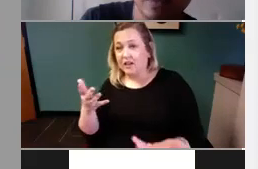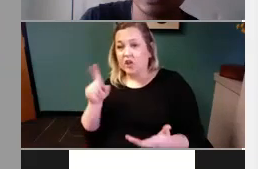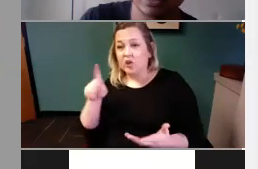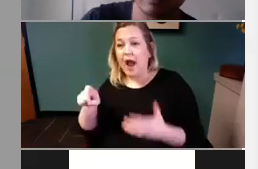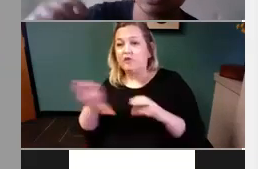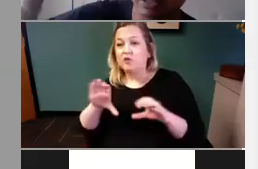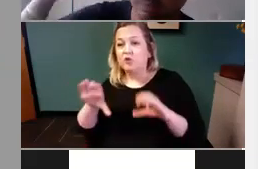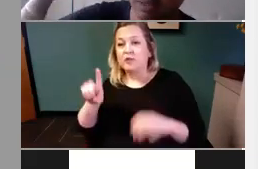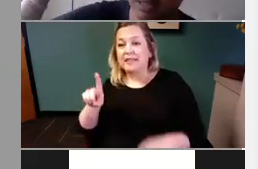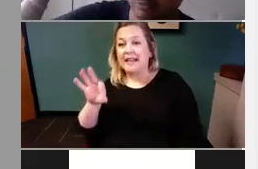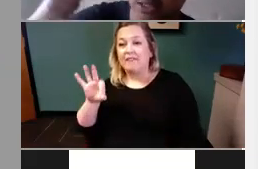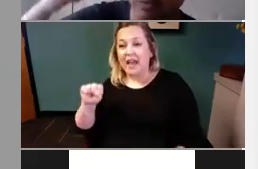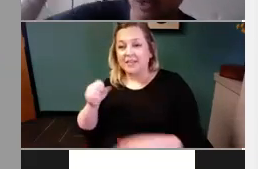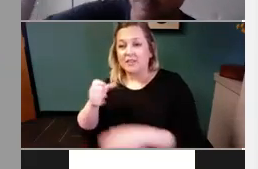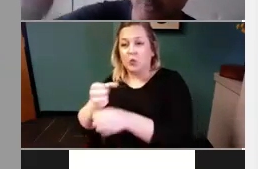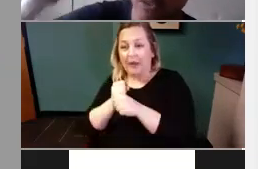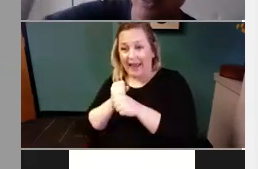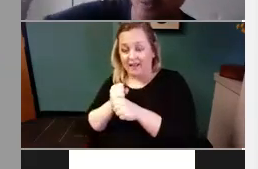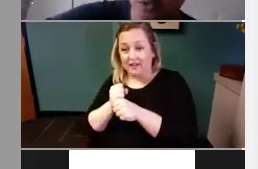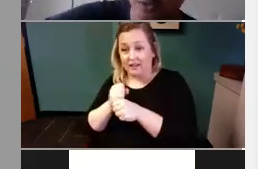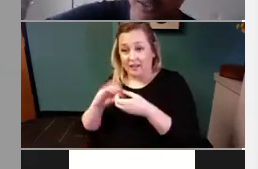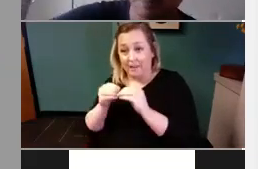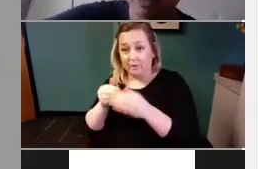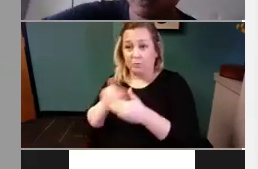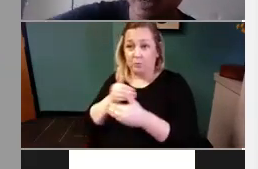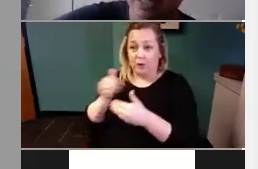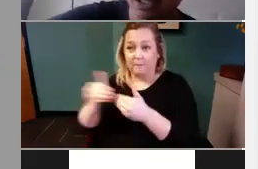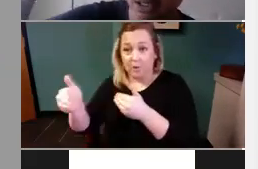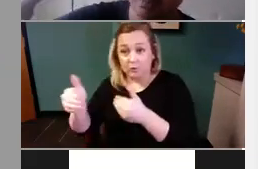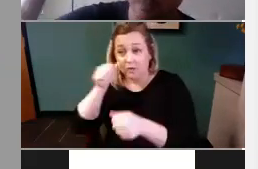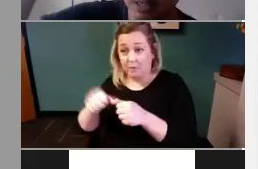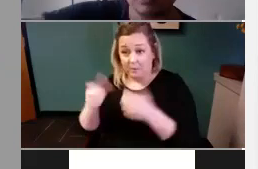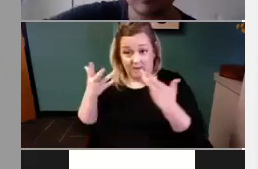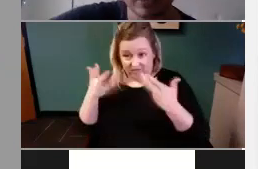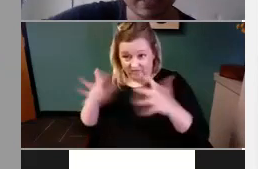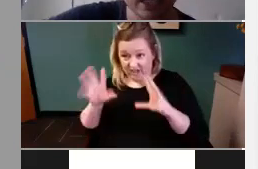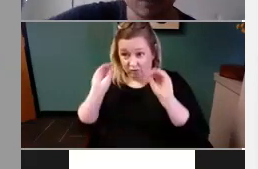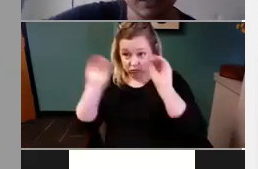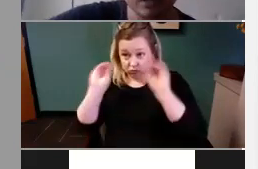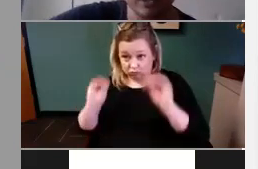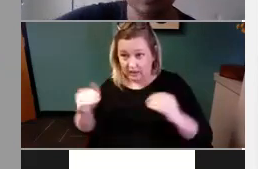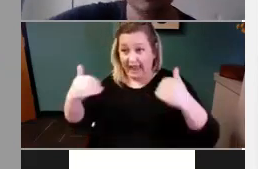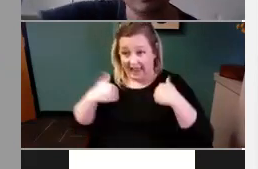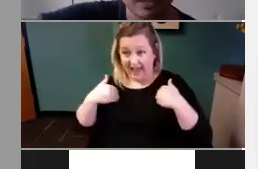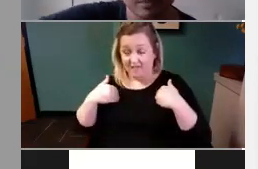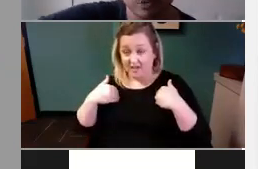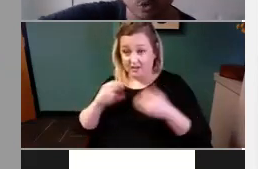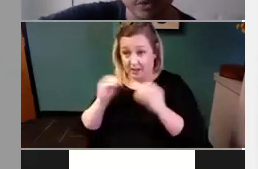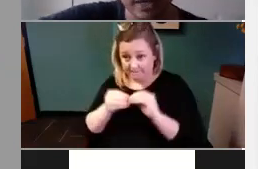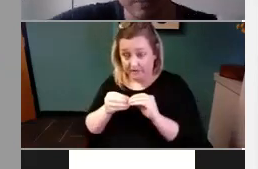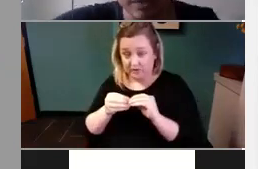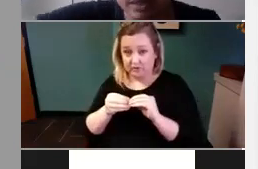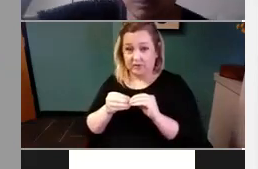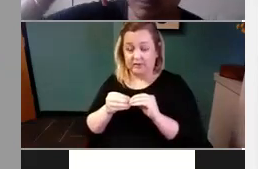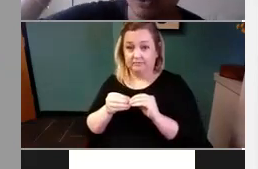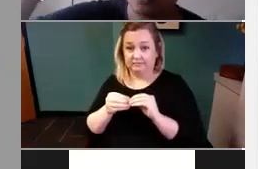we have these numbers, remember that once we are computing the post-visit, we are essentially popping out of that stack space and going to the previous node,